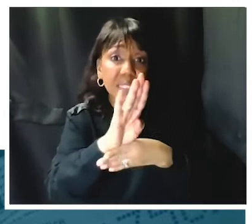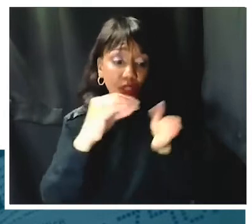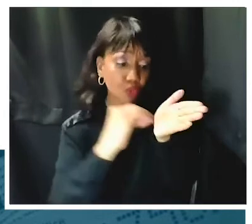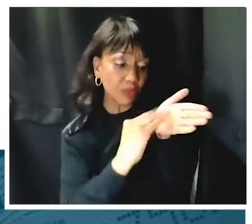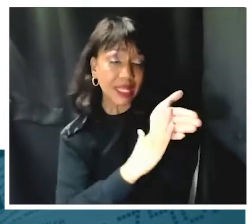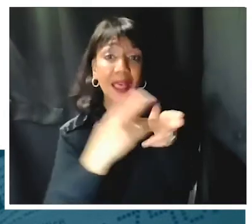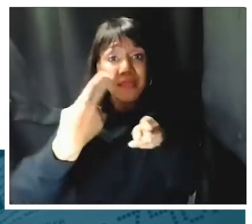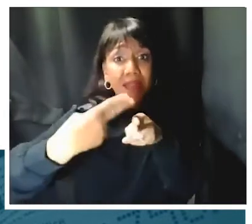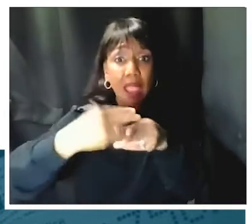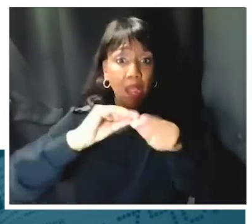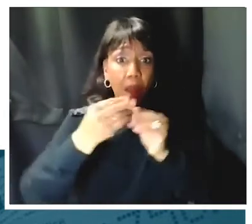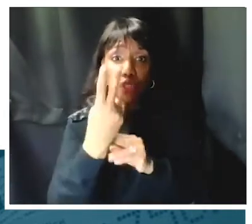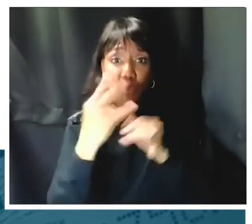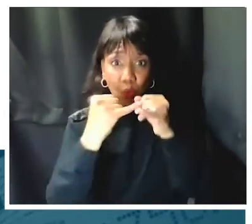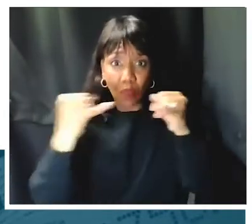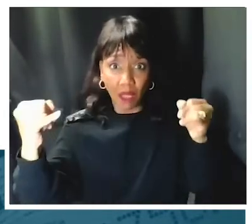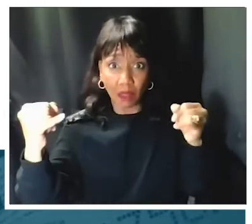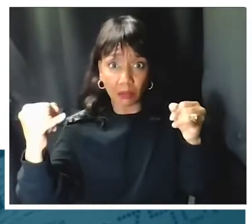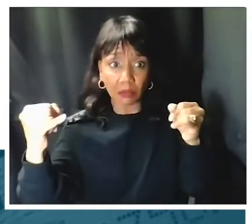business the money order is going to.